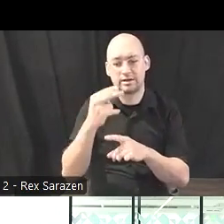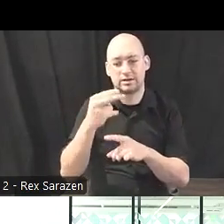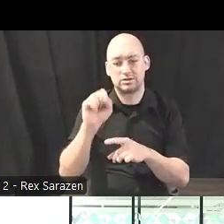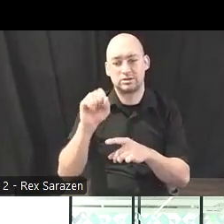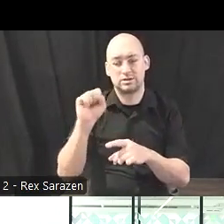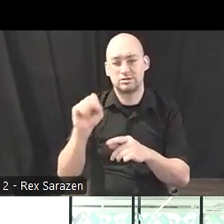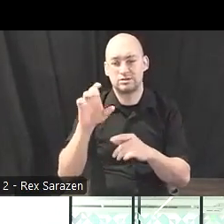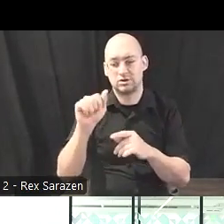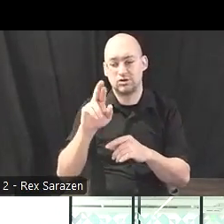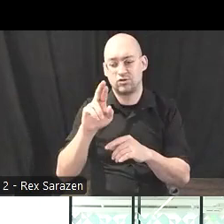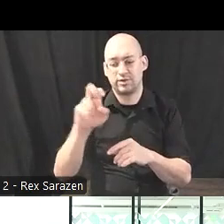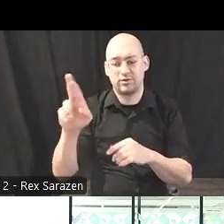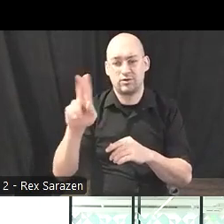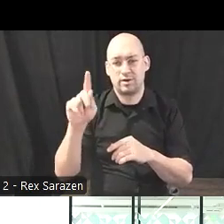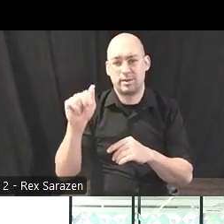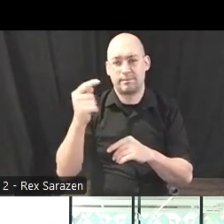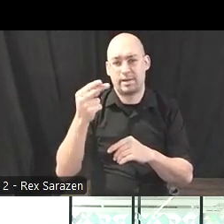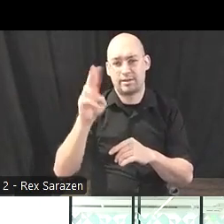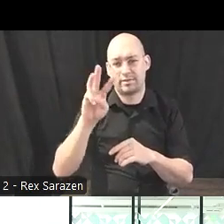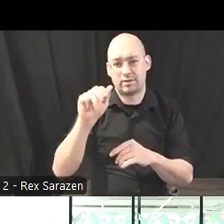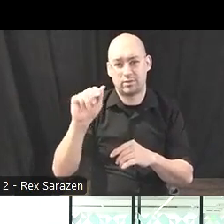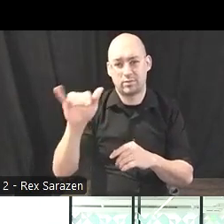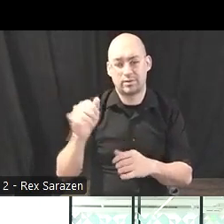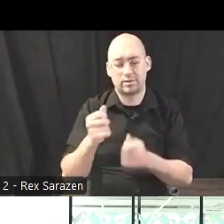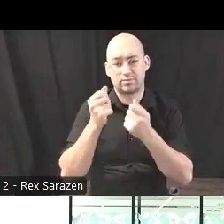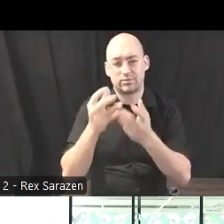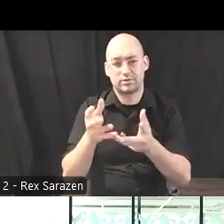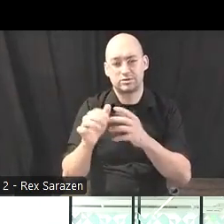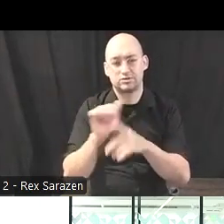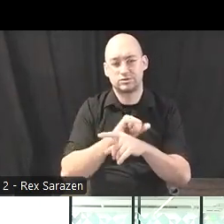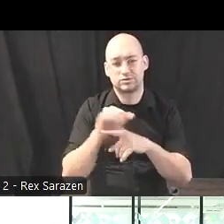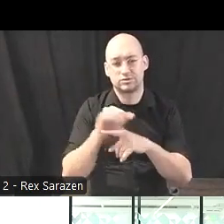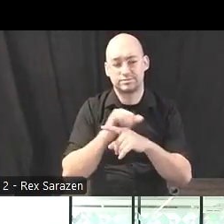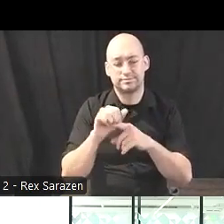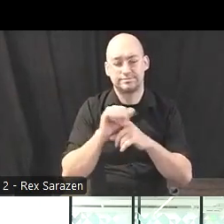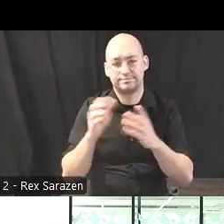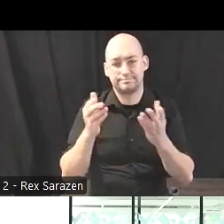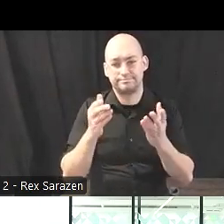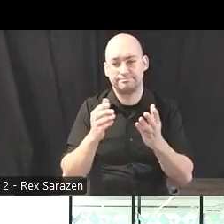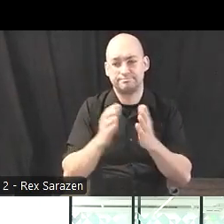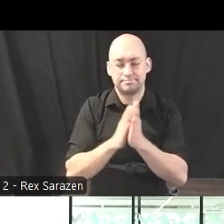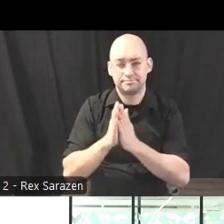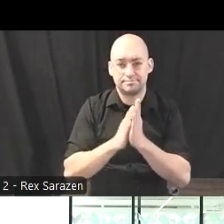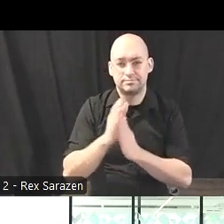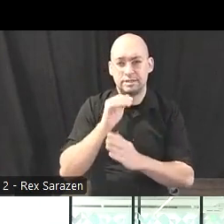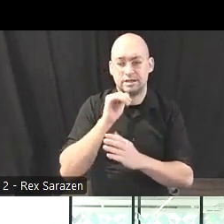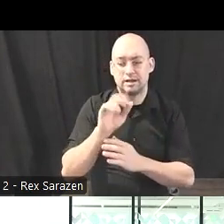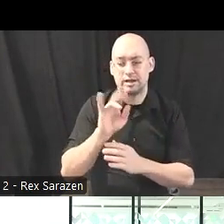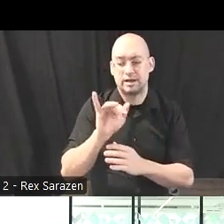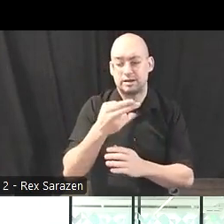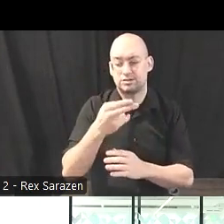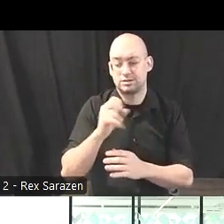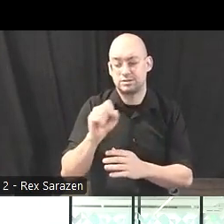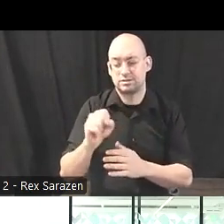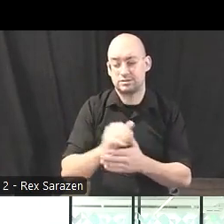Pathways Program. Cal Grows provided training, stipend, and incentives to the non-IHSS direct care